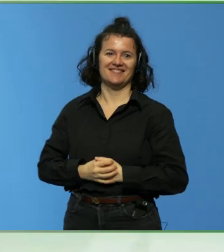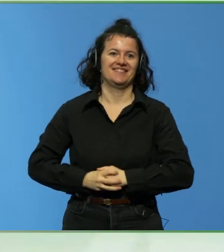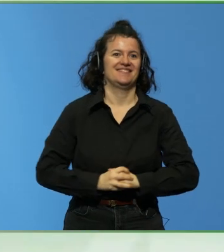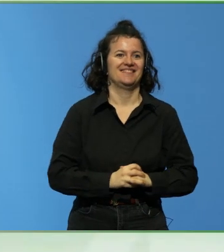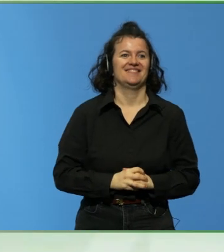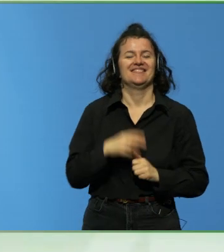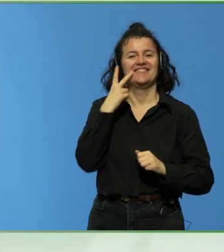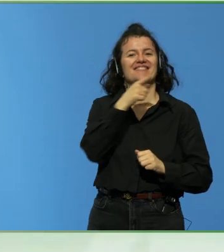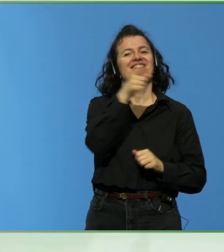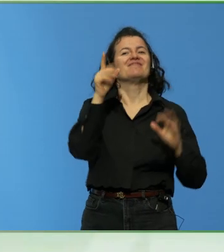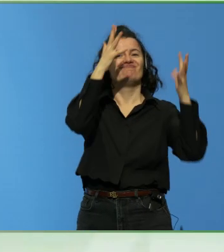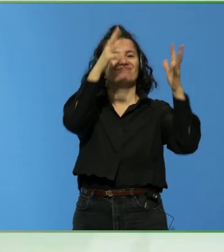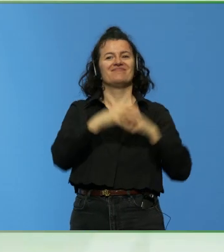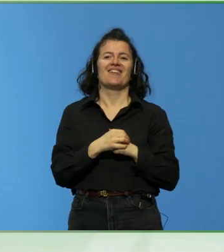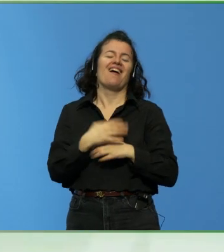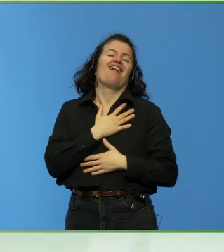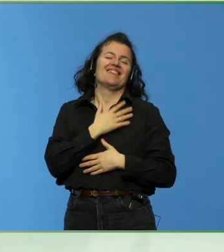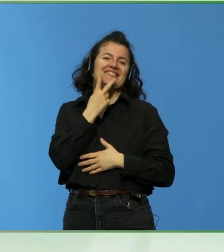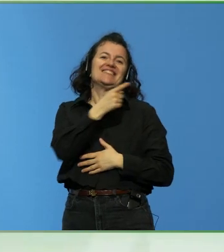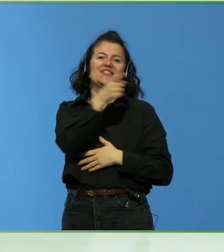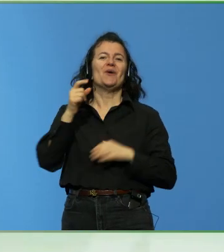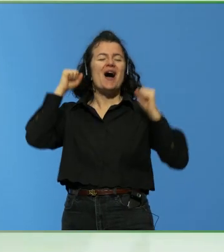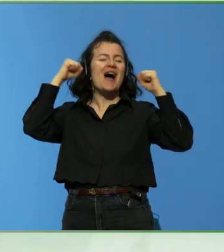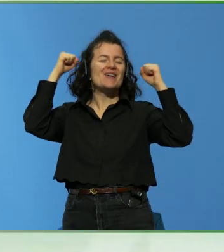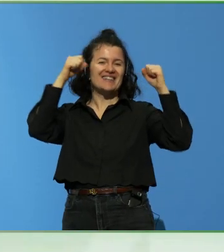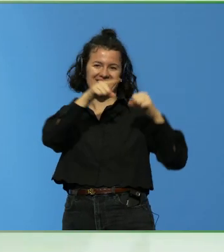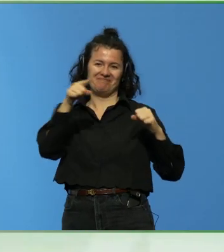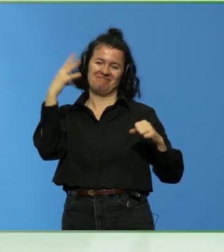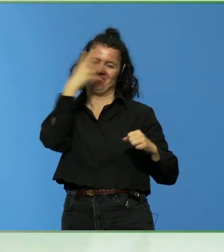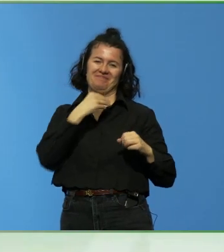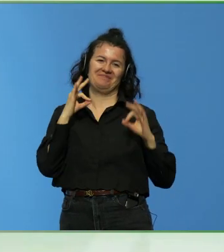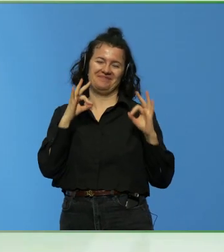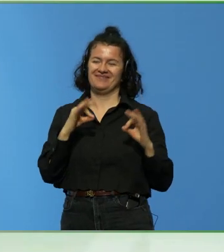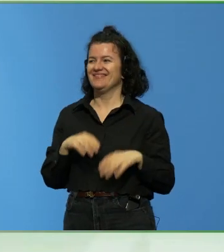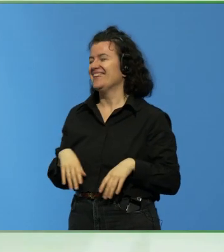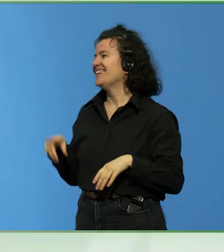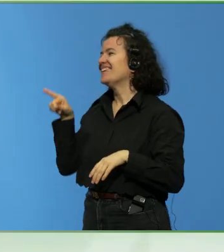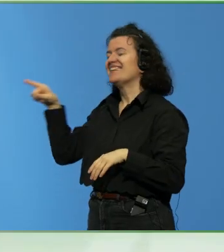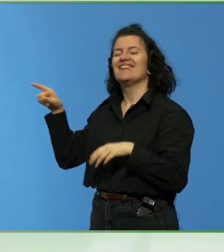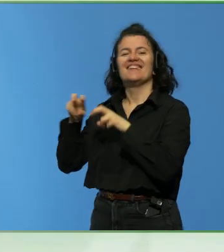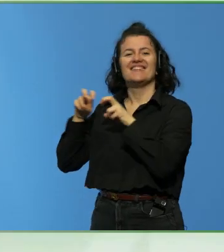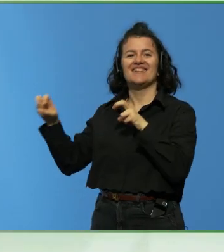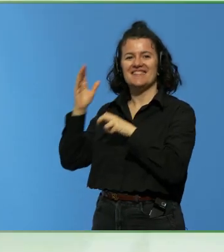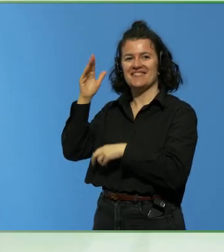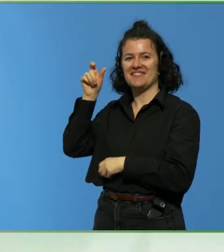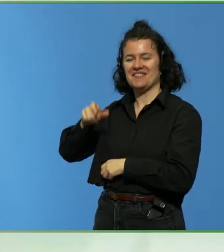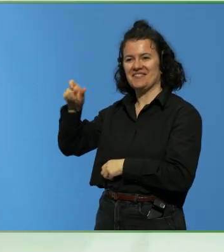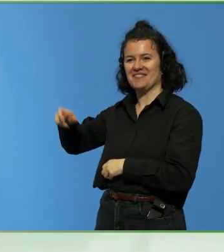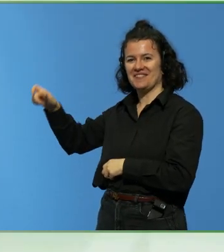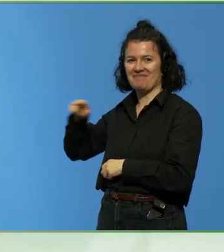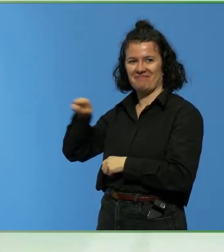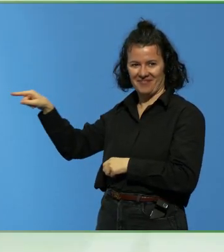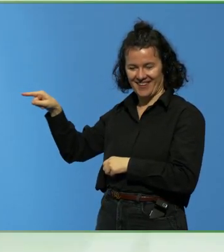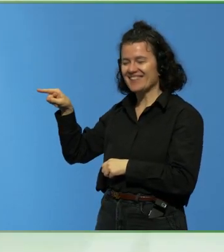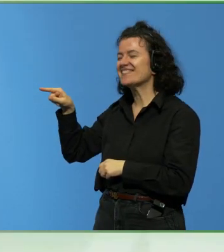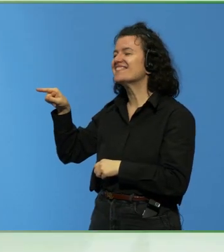I love to hear the excitement. So, for this panel, I am particularly